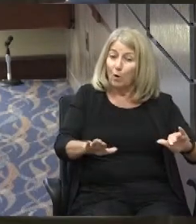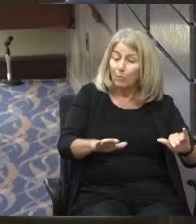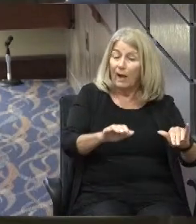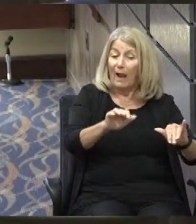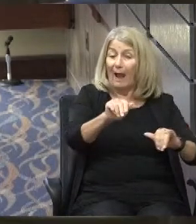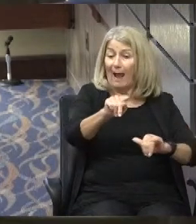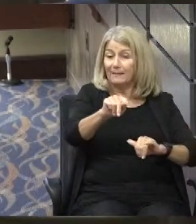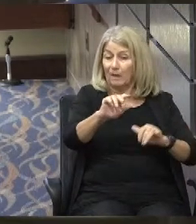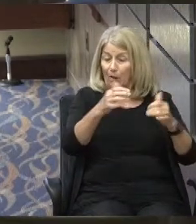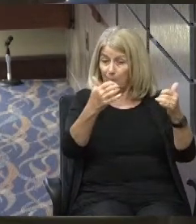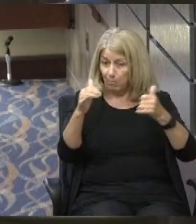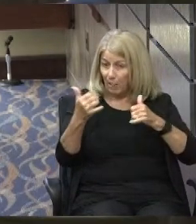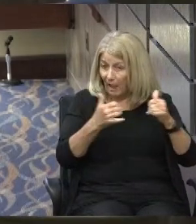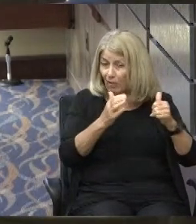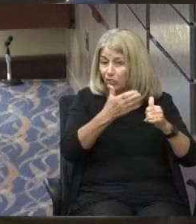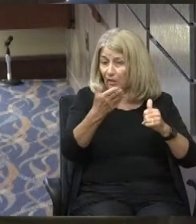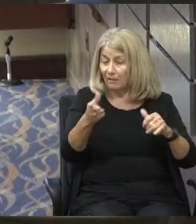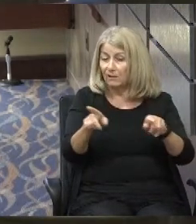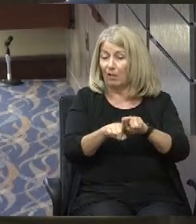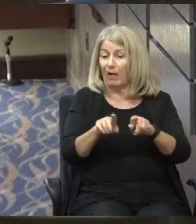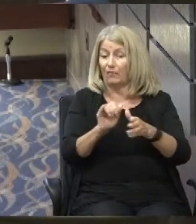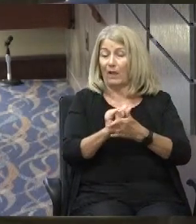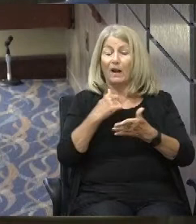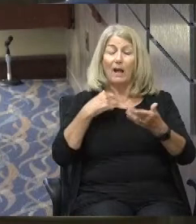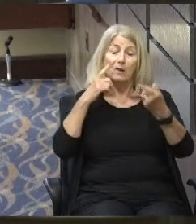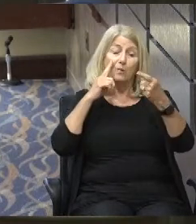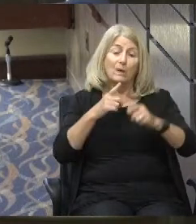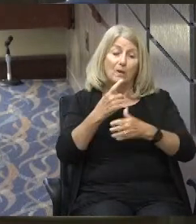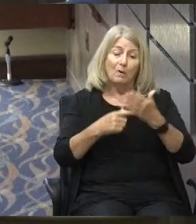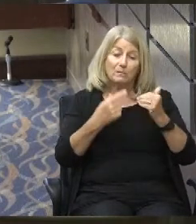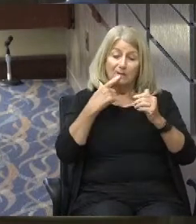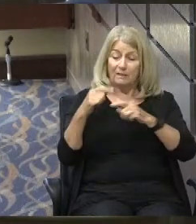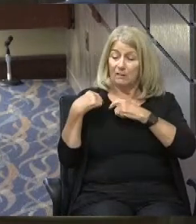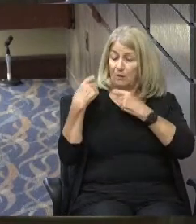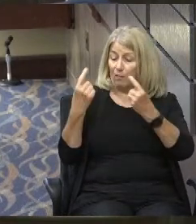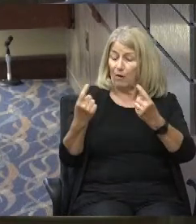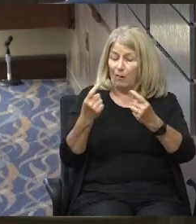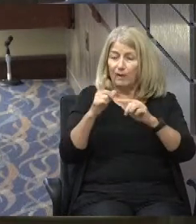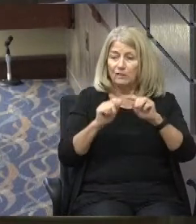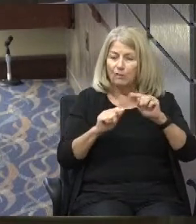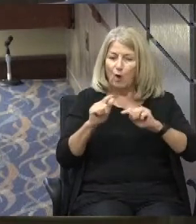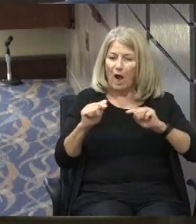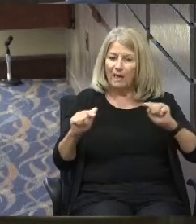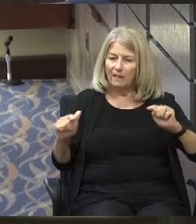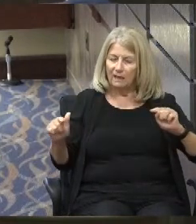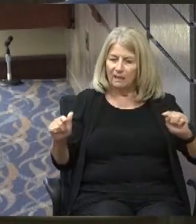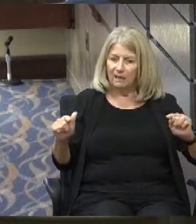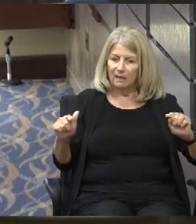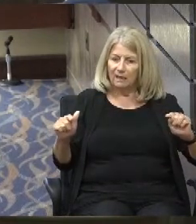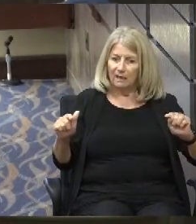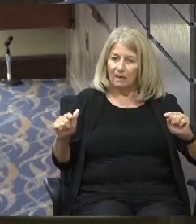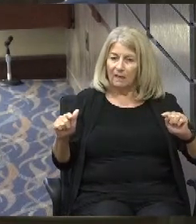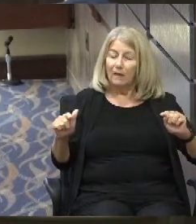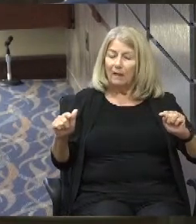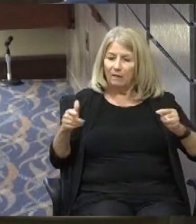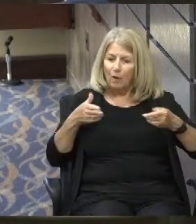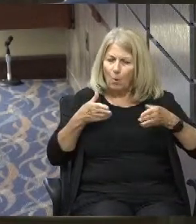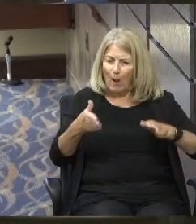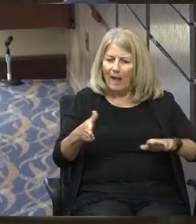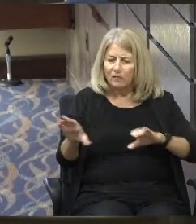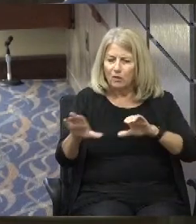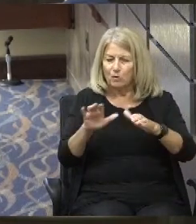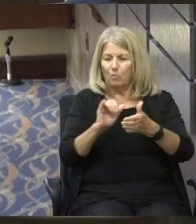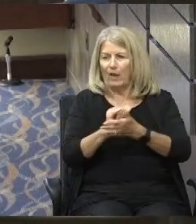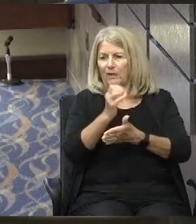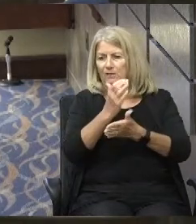like that. But I agree with what's been said that there's a variety of means to do this. Some of them